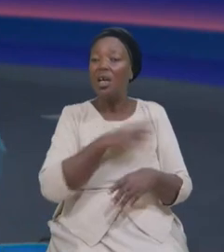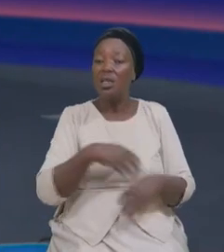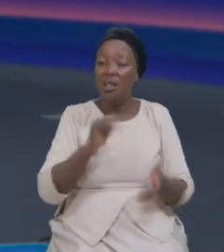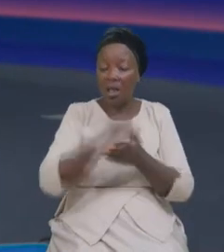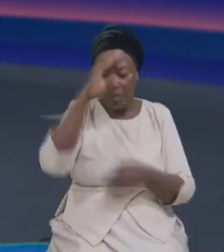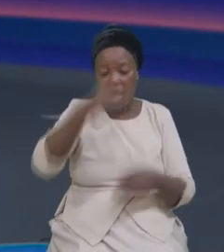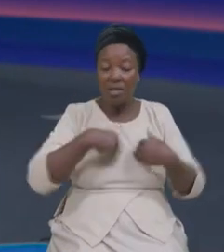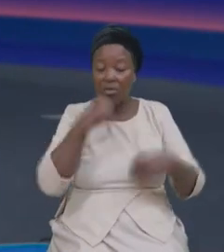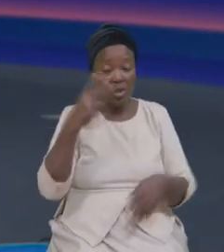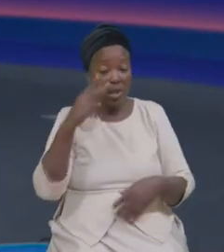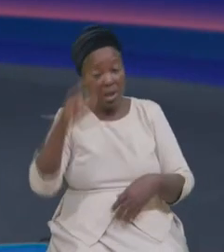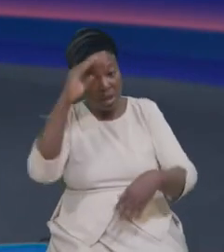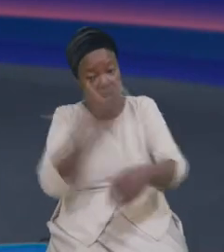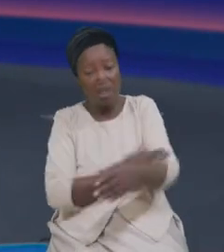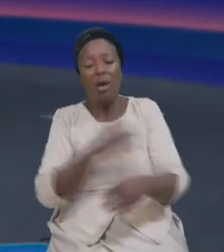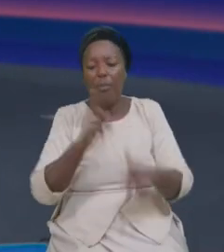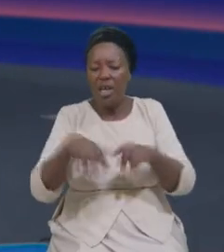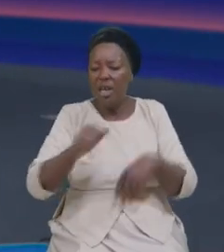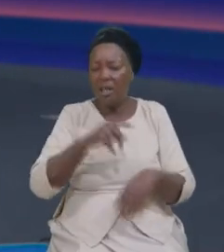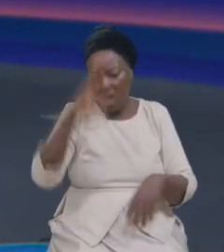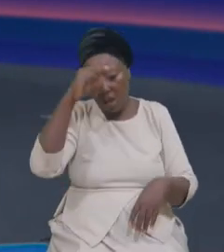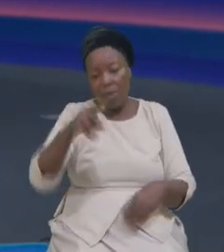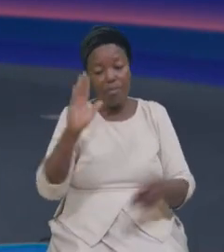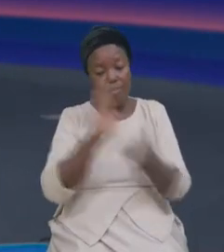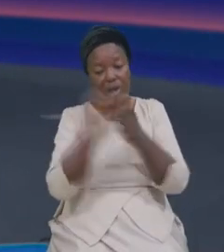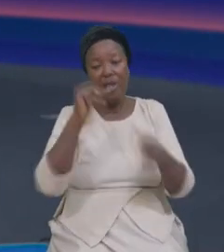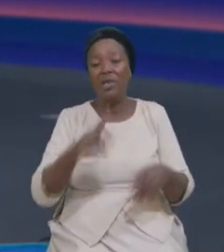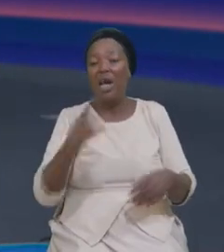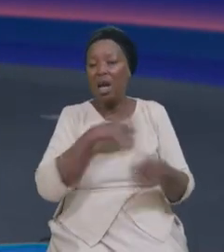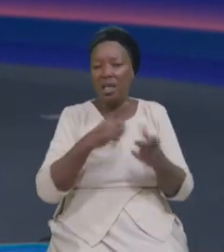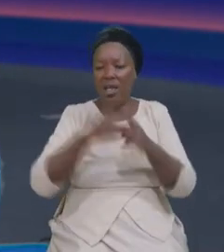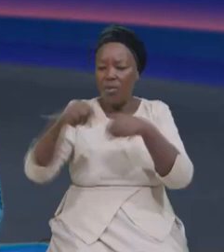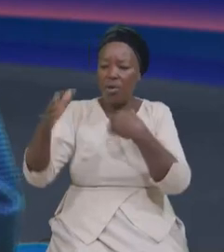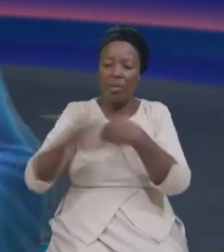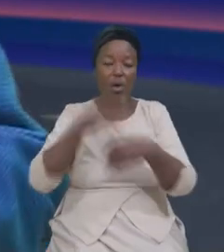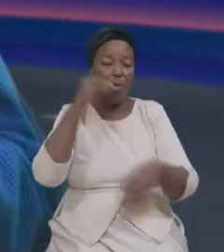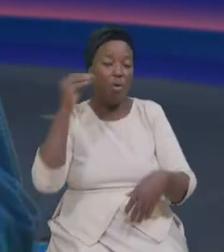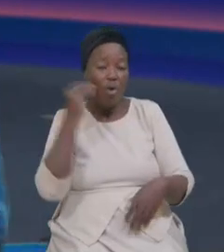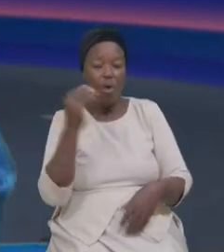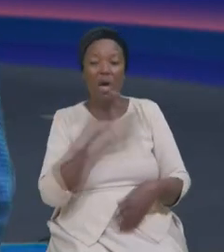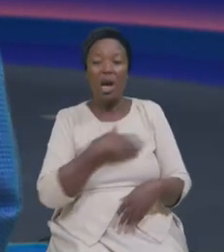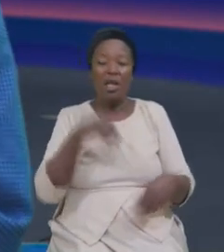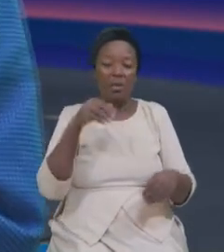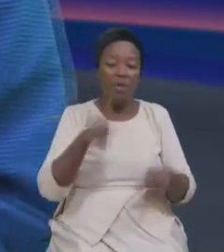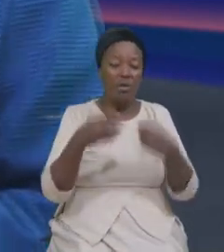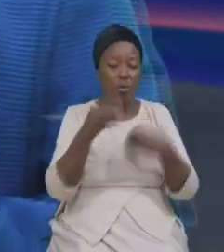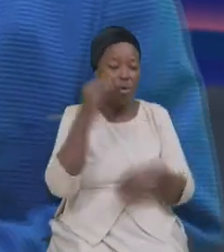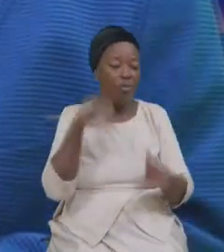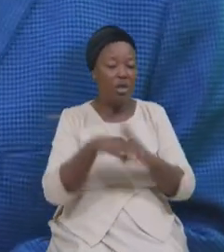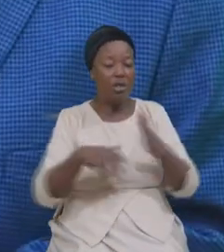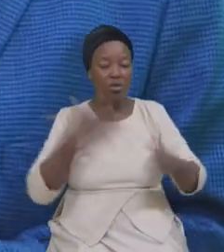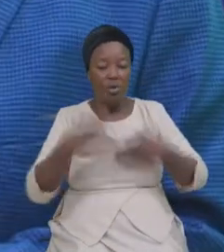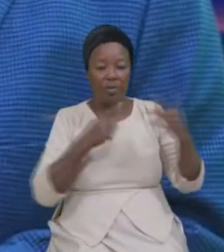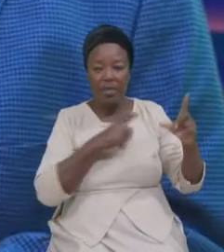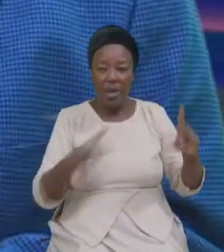believed. And as he believed, then he went home, he went on in the joy of the Lord. The same